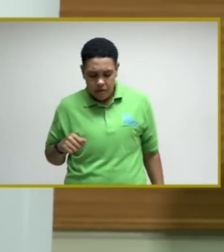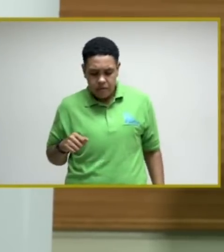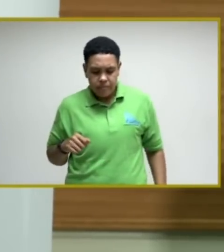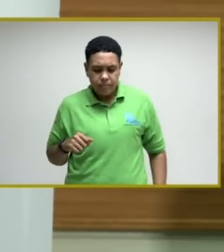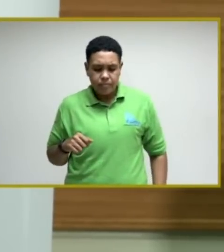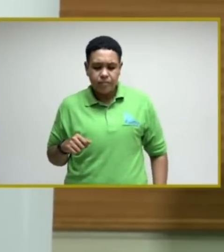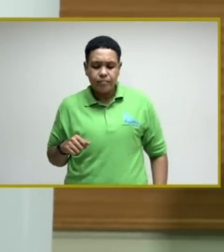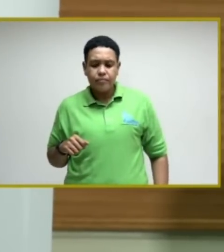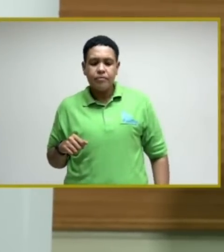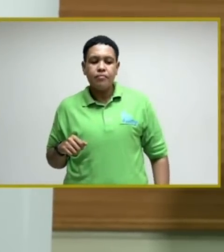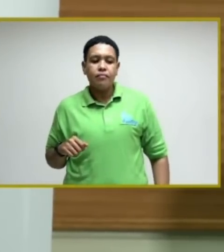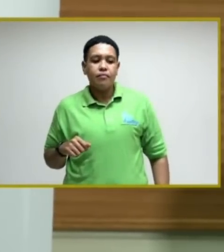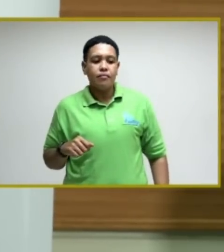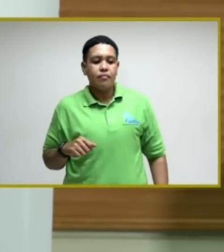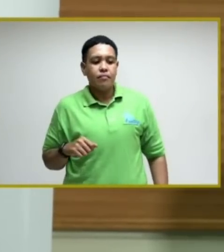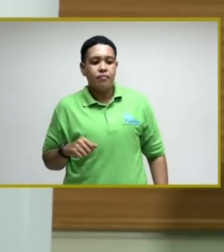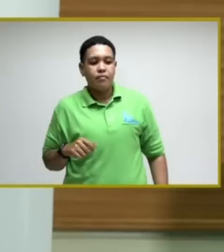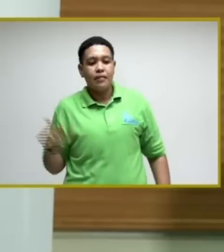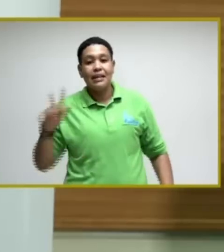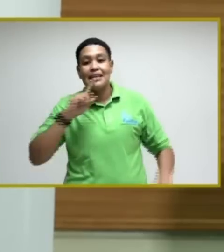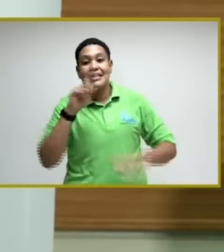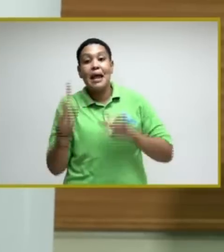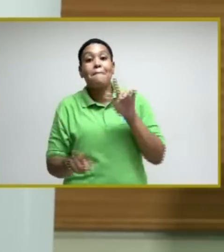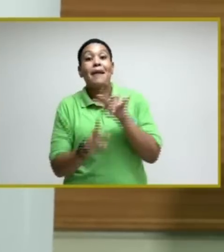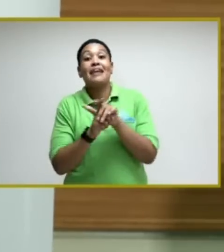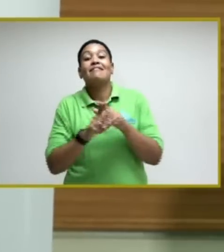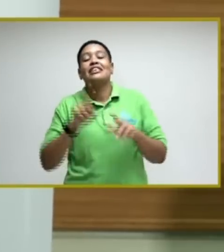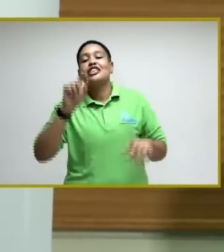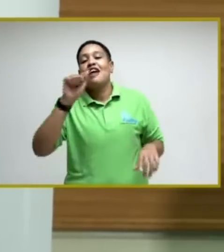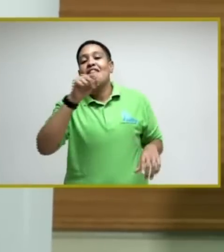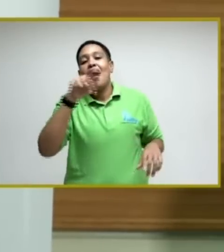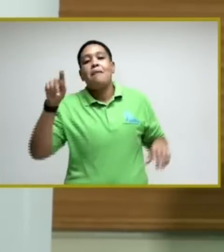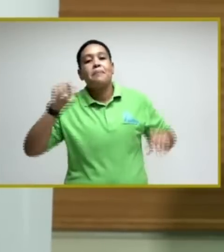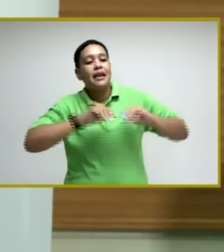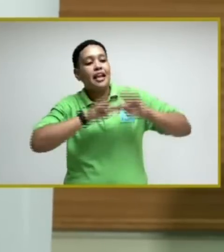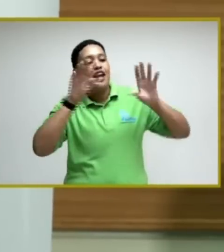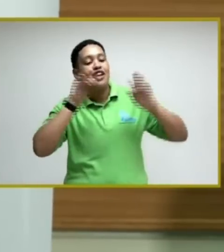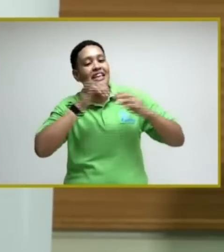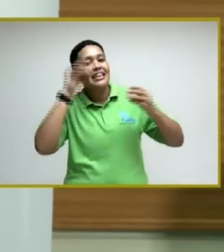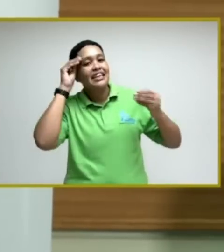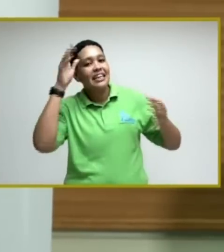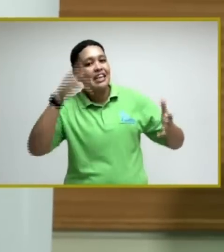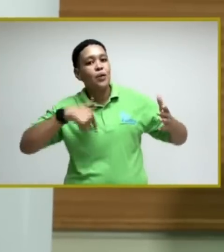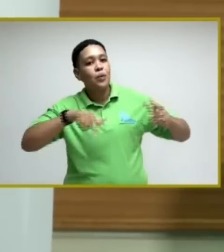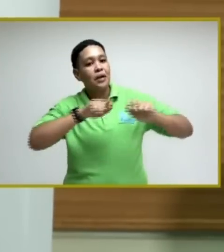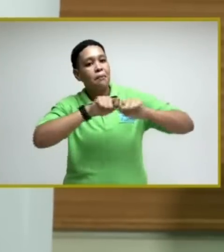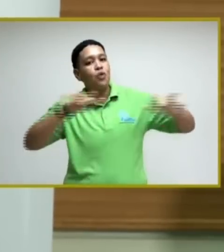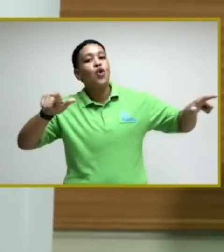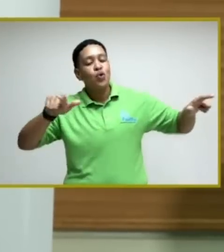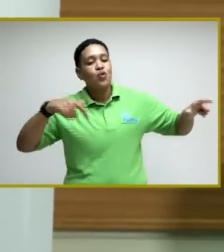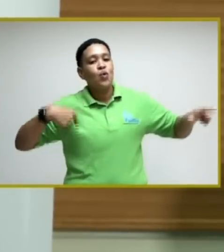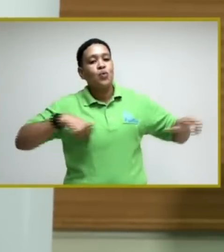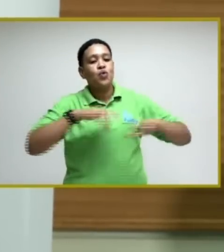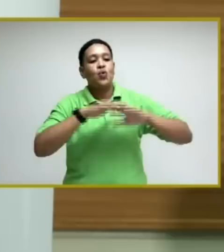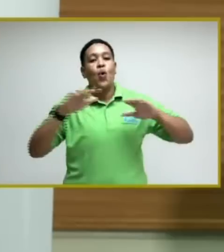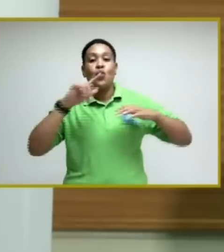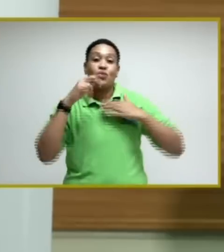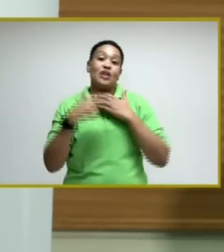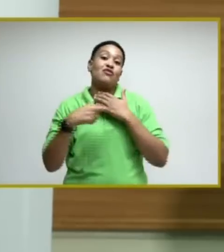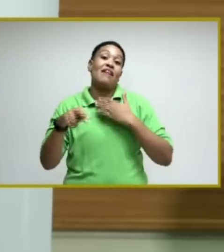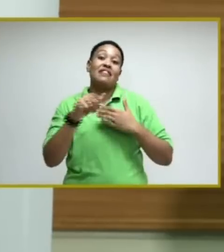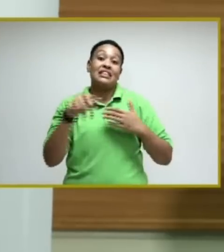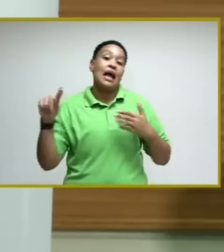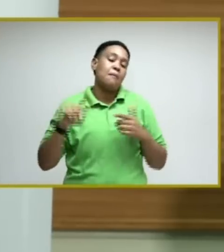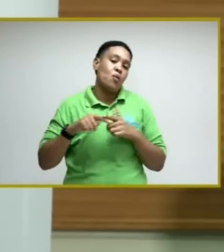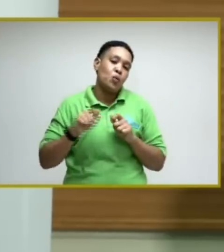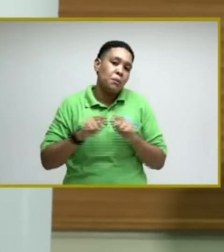the manifestations of the app are clearly in the data that we put out. So we don't reference the app when we're putting